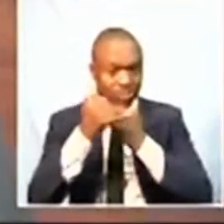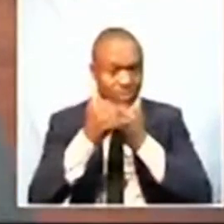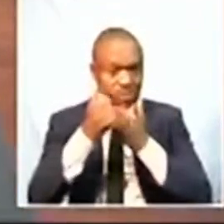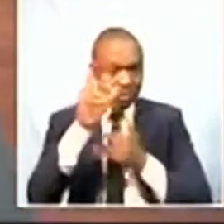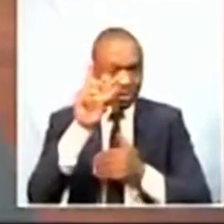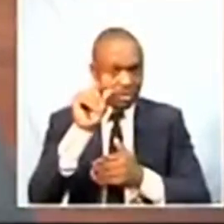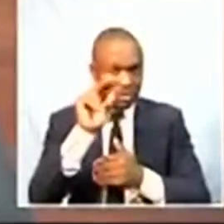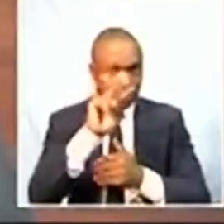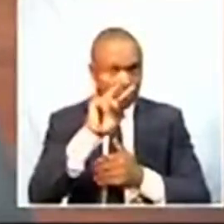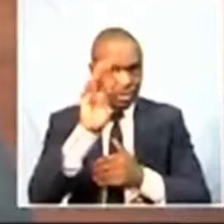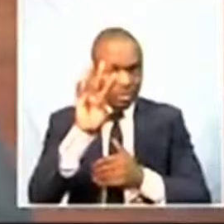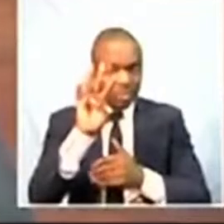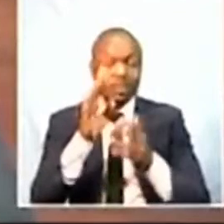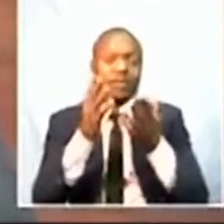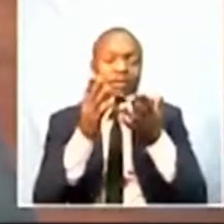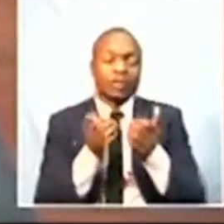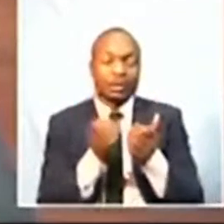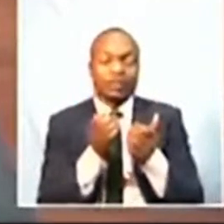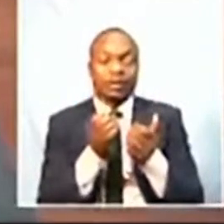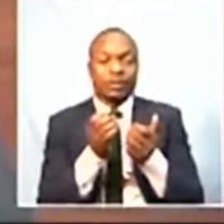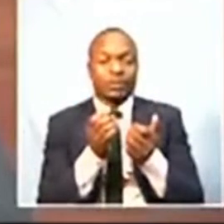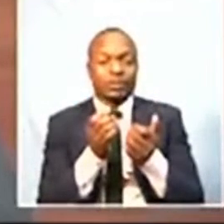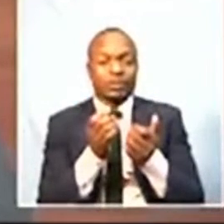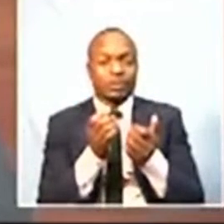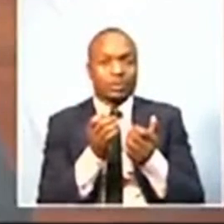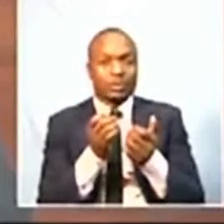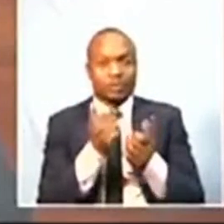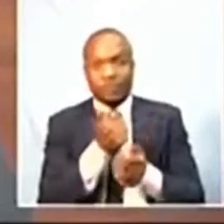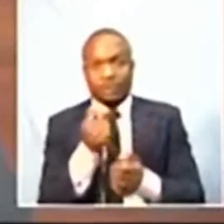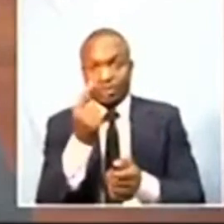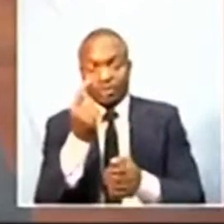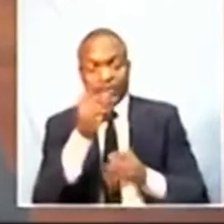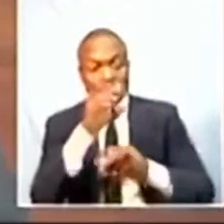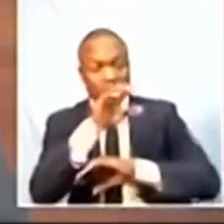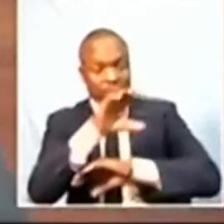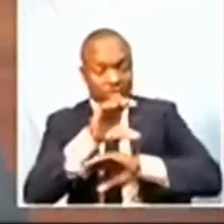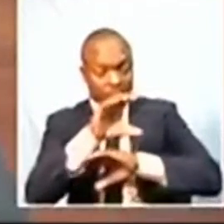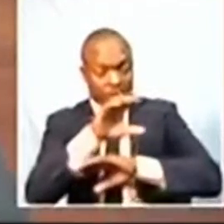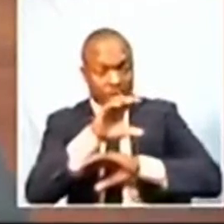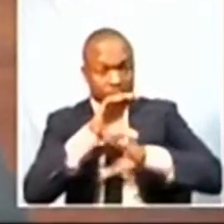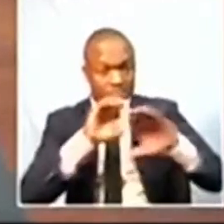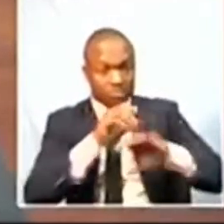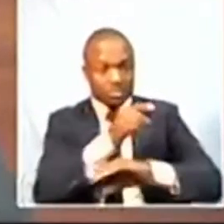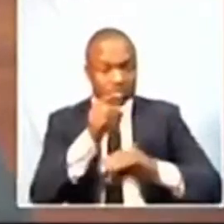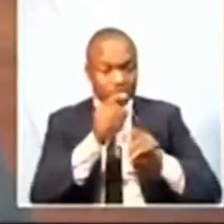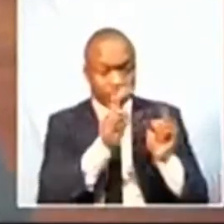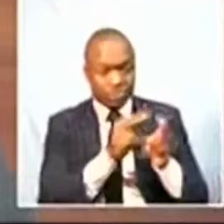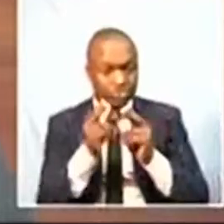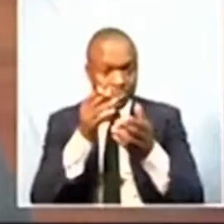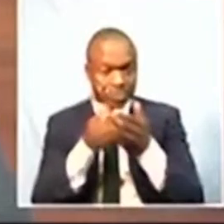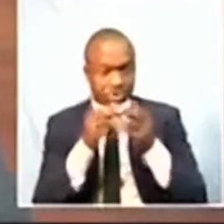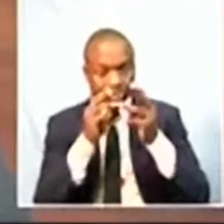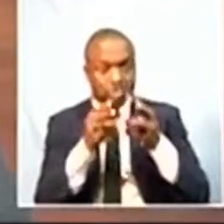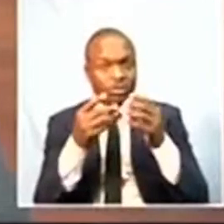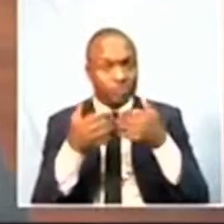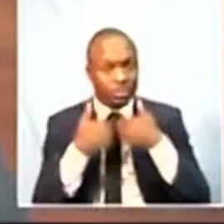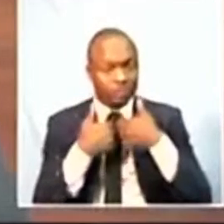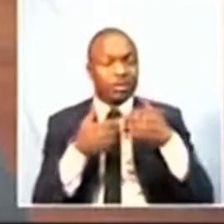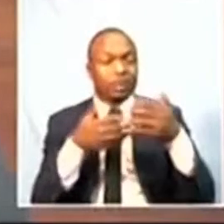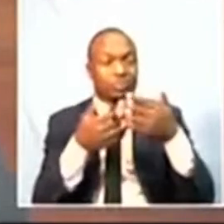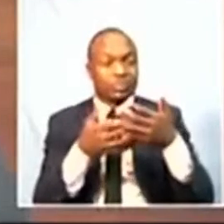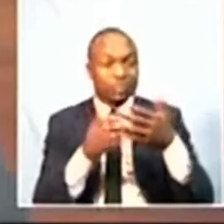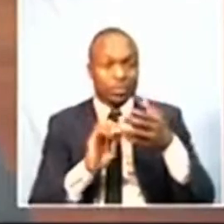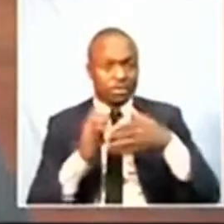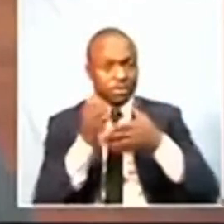2024, I want the one that caused you to respond in that manner. Do you have documentation that you engaged